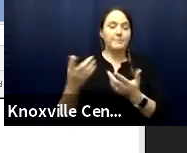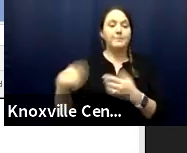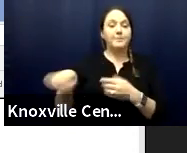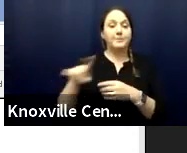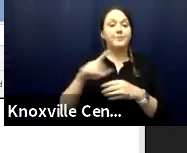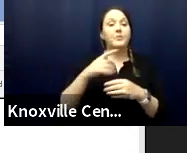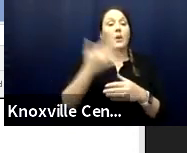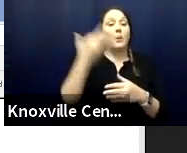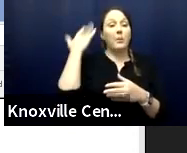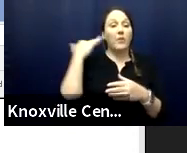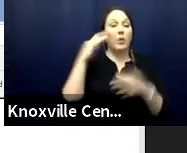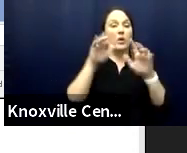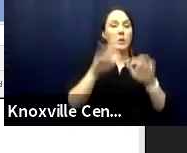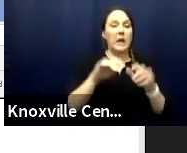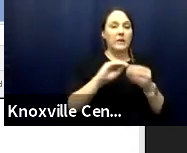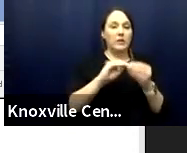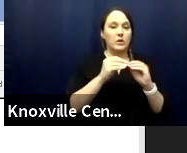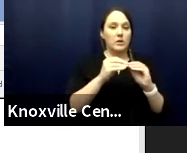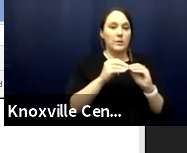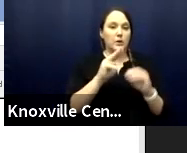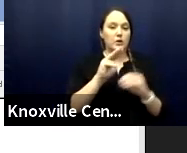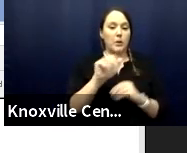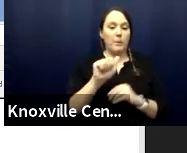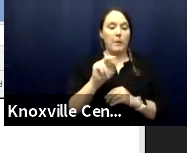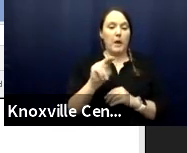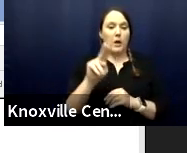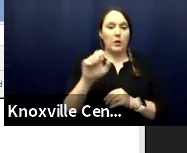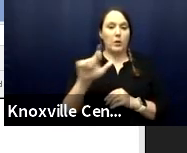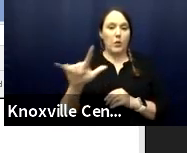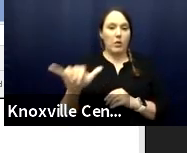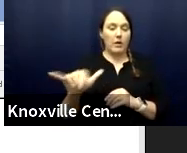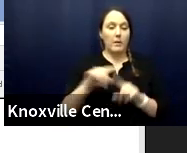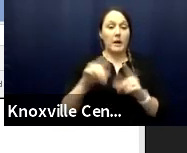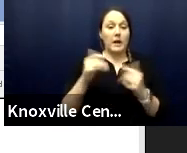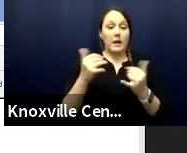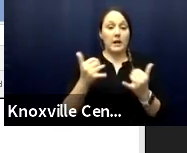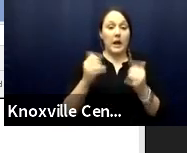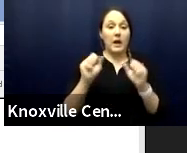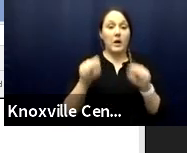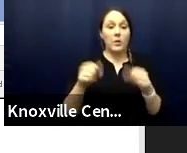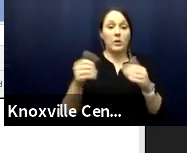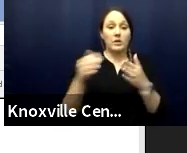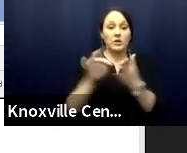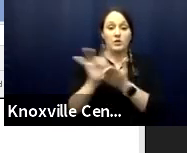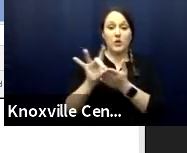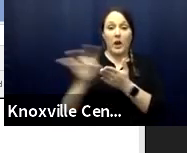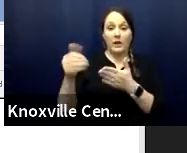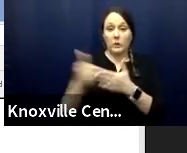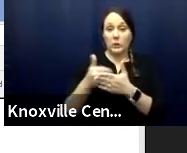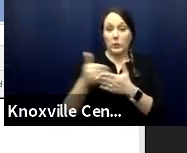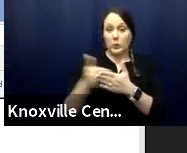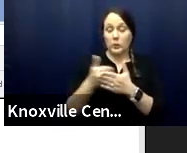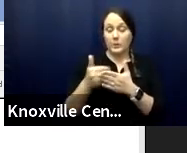put the numbers in manually, but now we have a new way of tracking that gives the